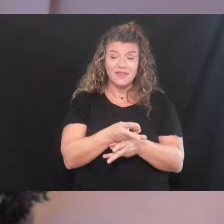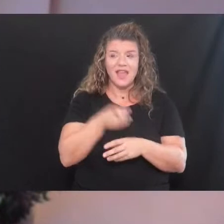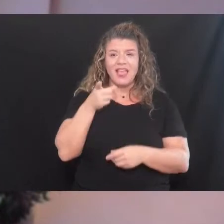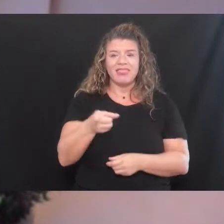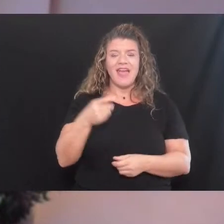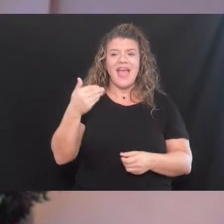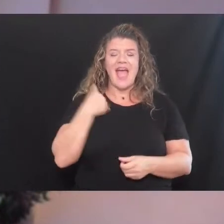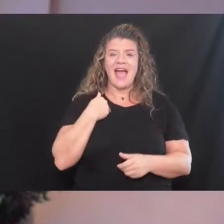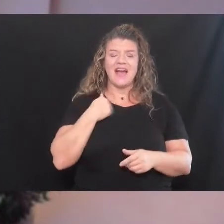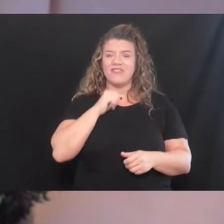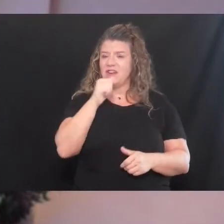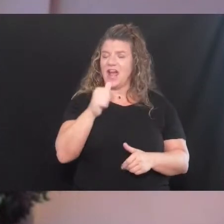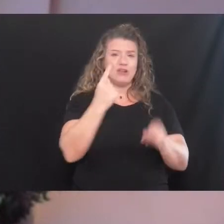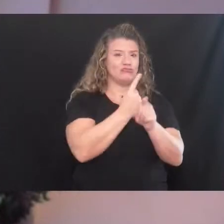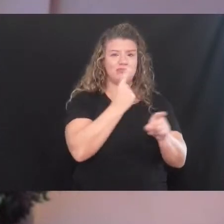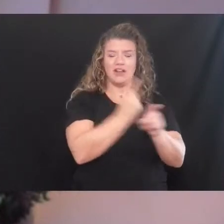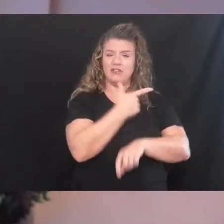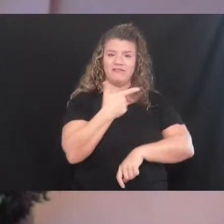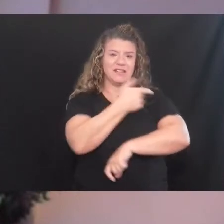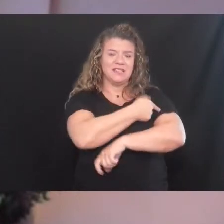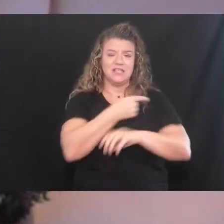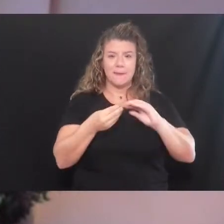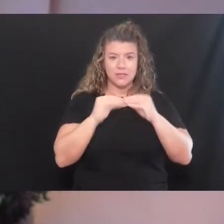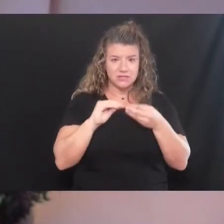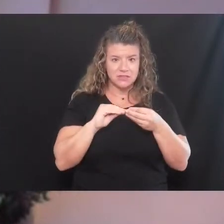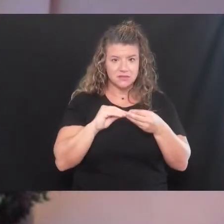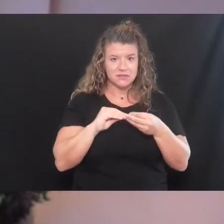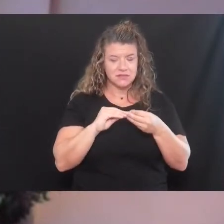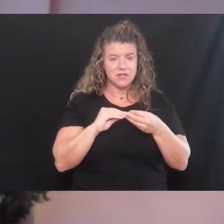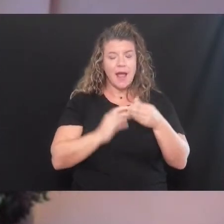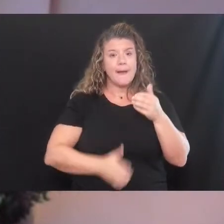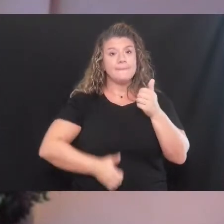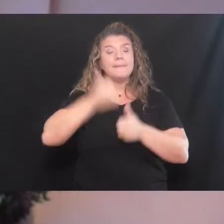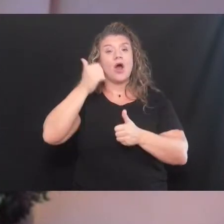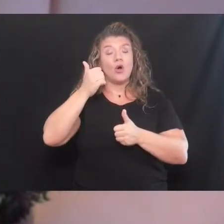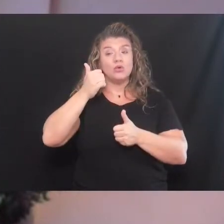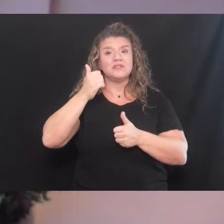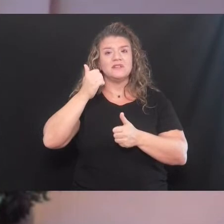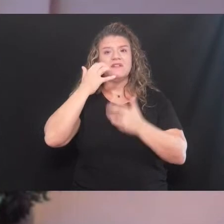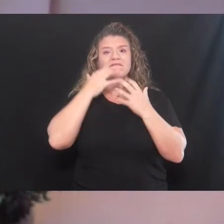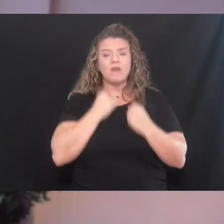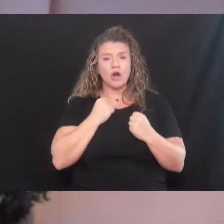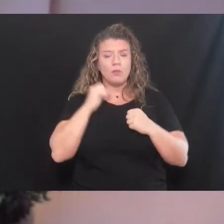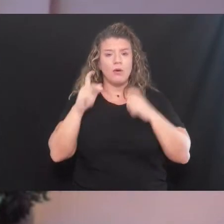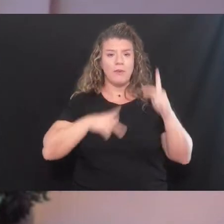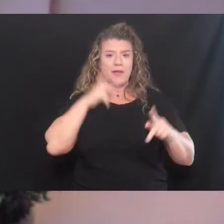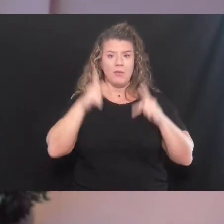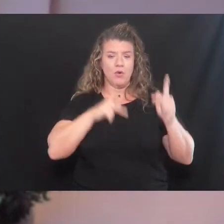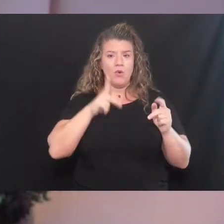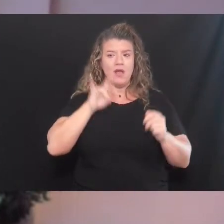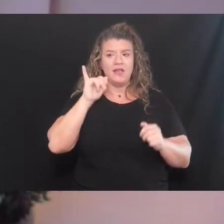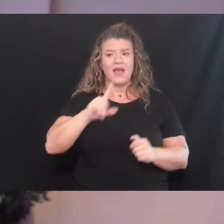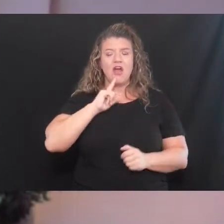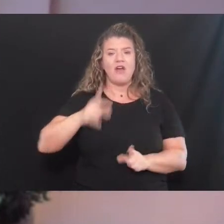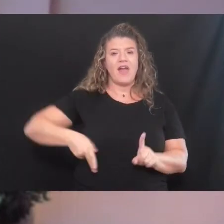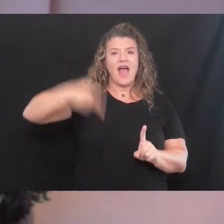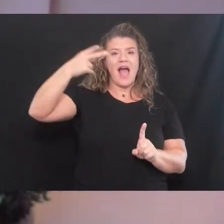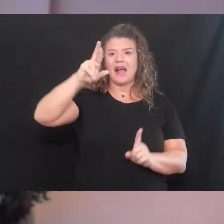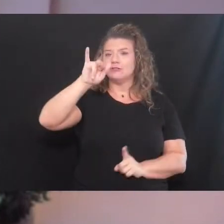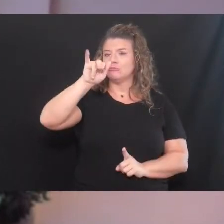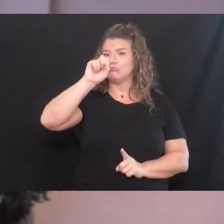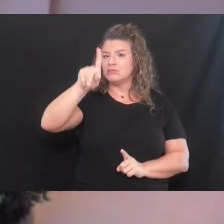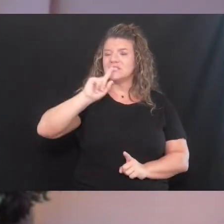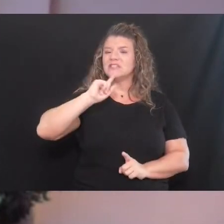have irregular vaccination numbers. And the most vulnerable people are the ones that are at the highest risk of